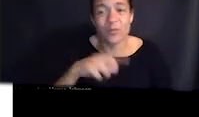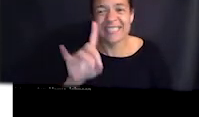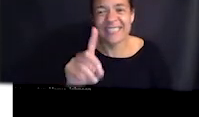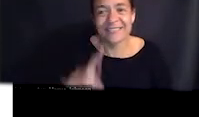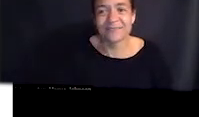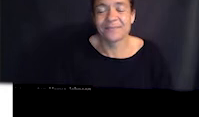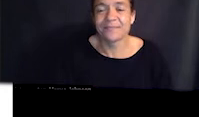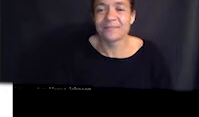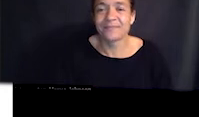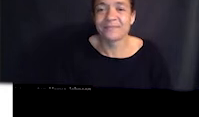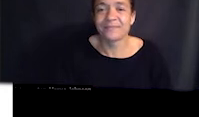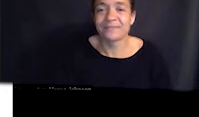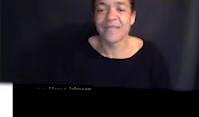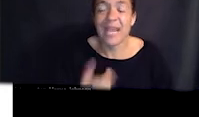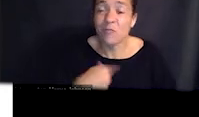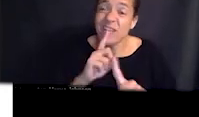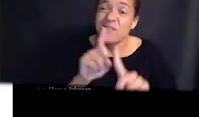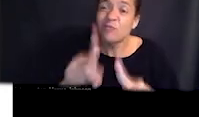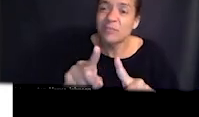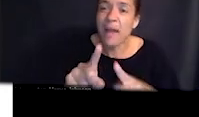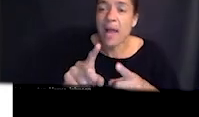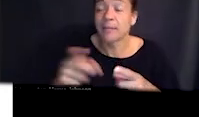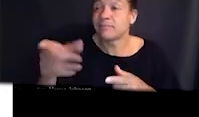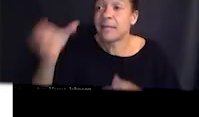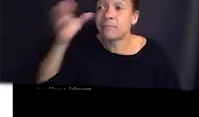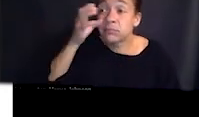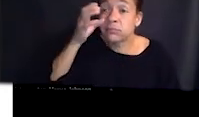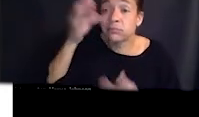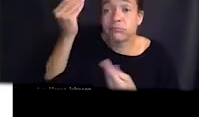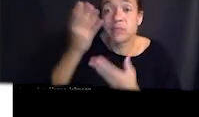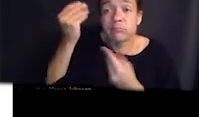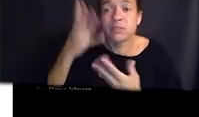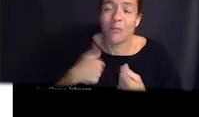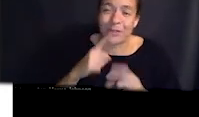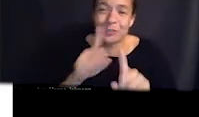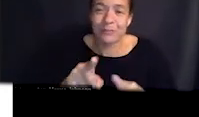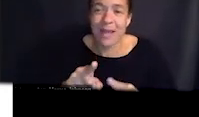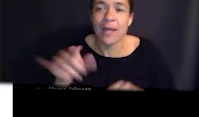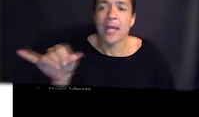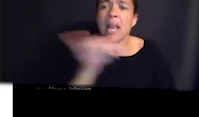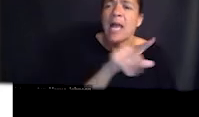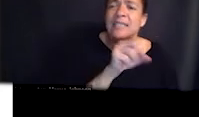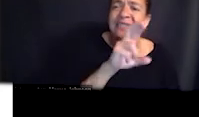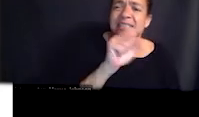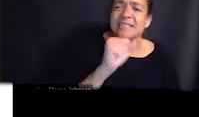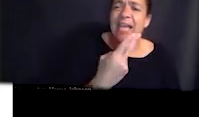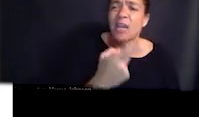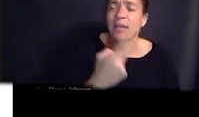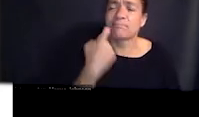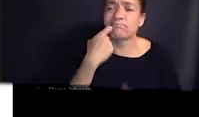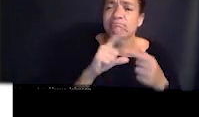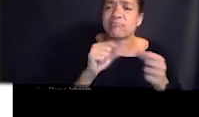reacting to what we heard. As Sarah said, you know, we couldn't fund every single idea that came in through that